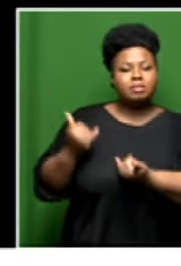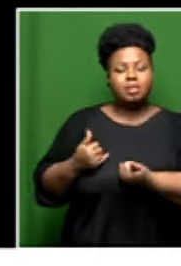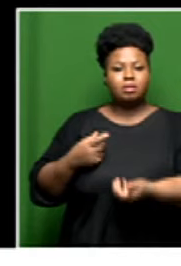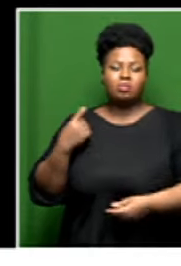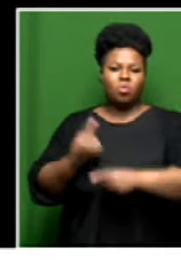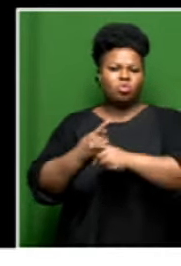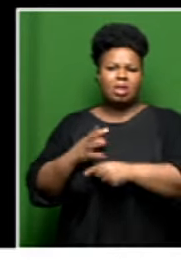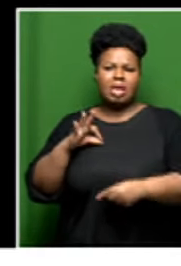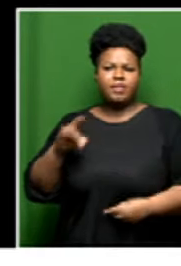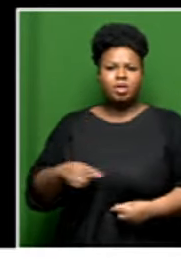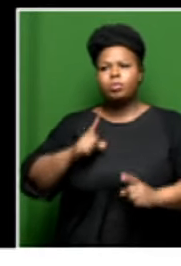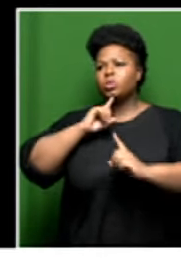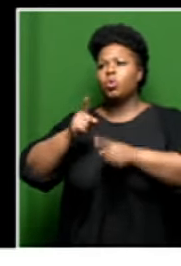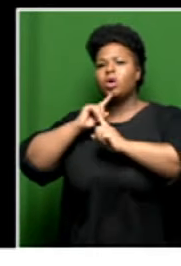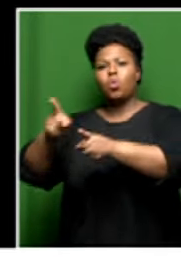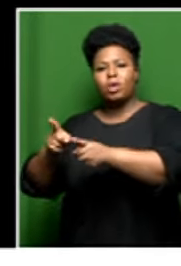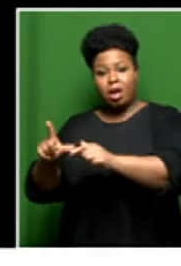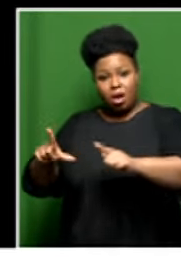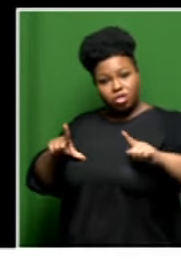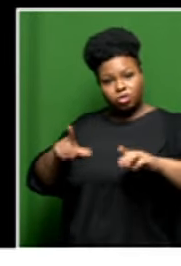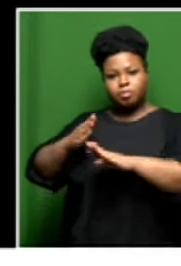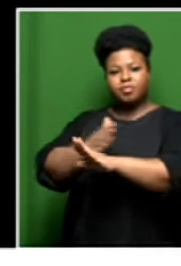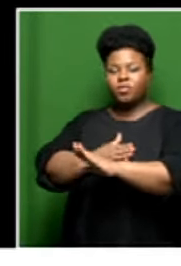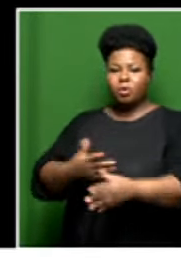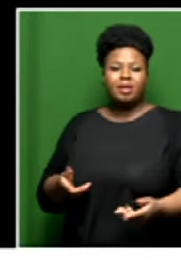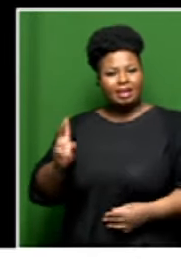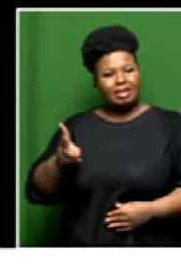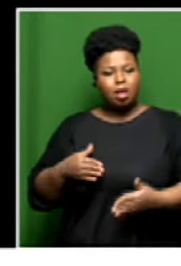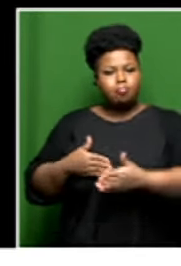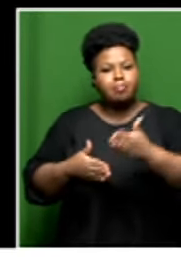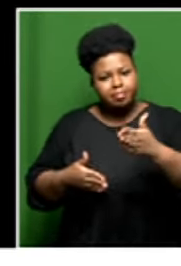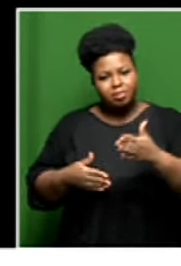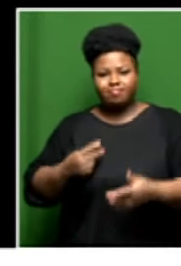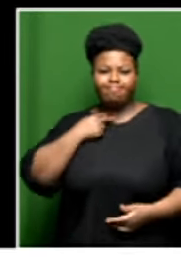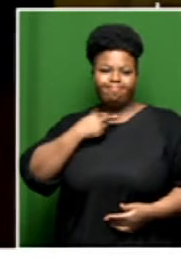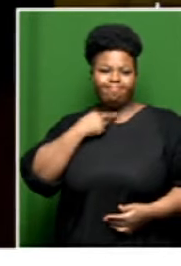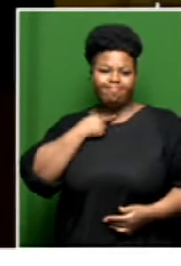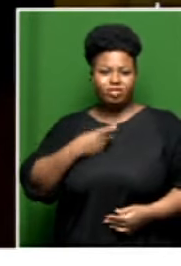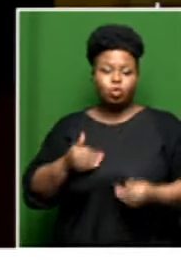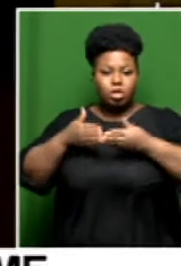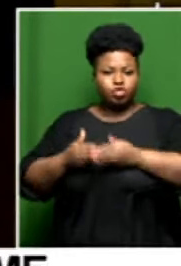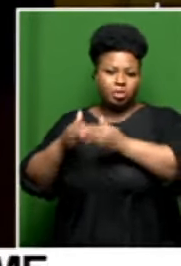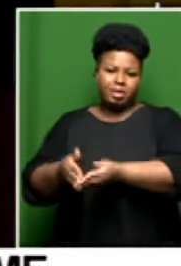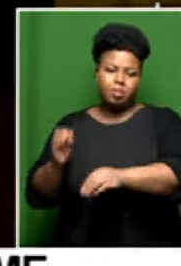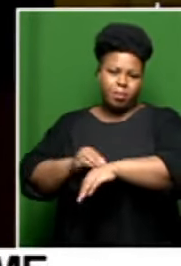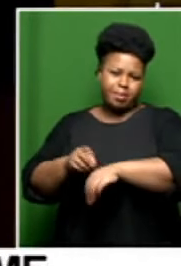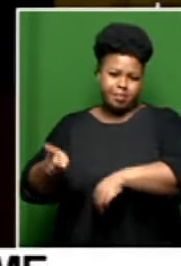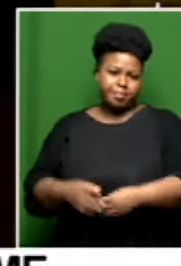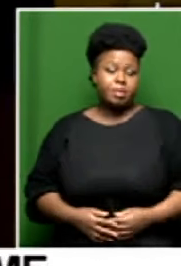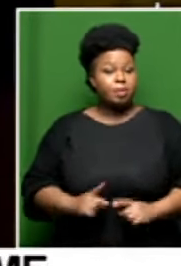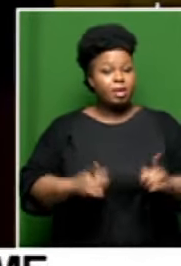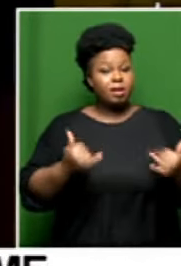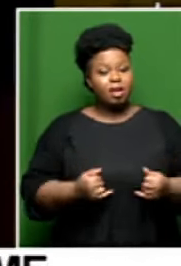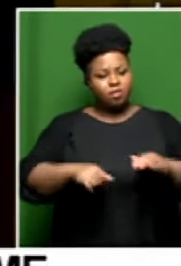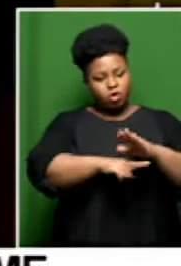single day, and you have to order them in advance. And there have also been some disruptions on shipping. But with the fragile